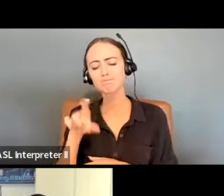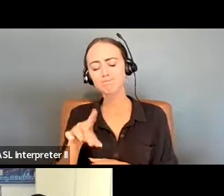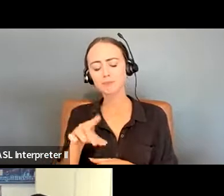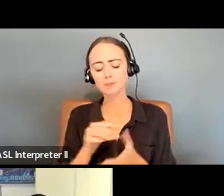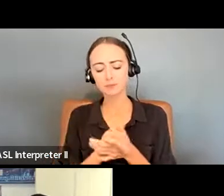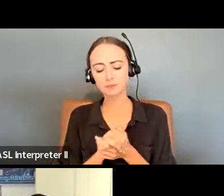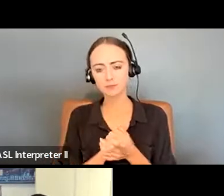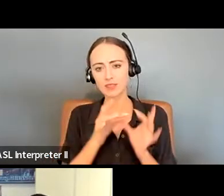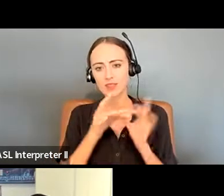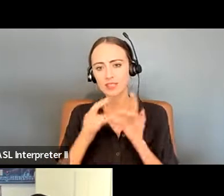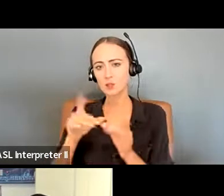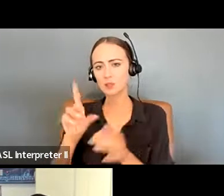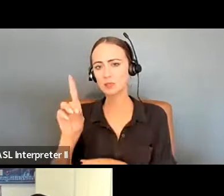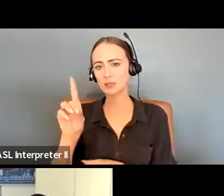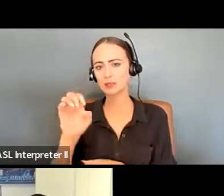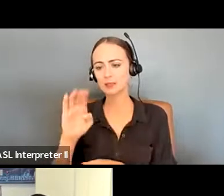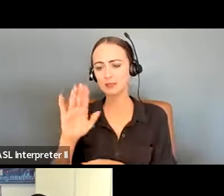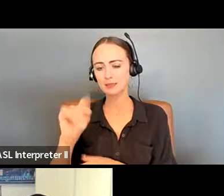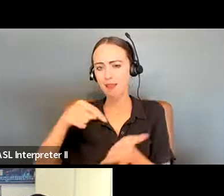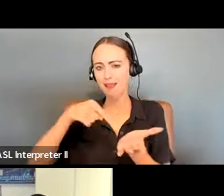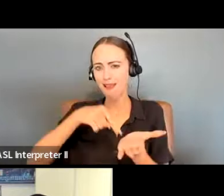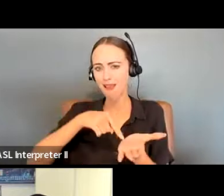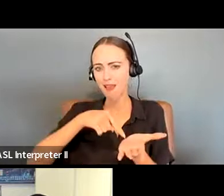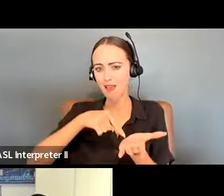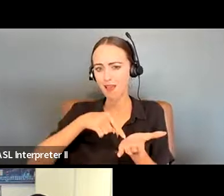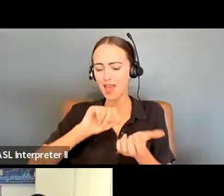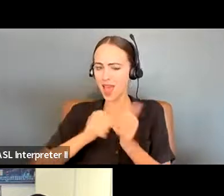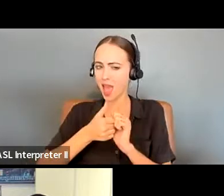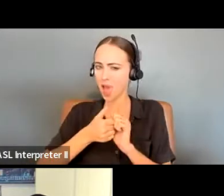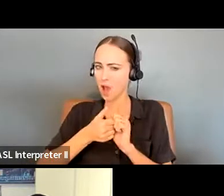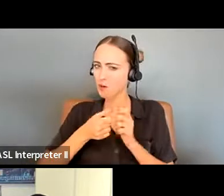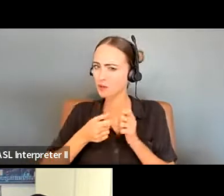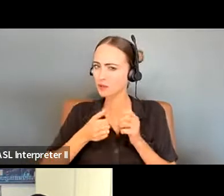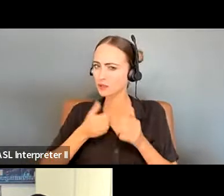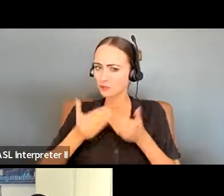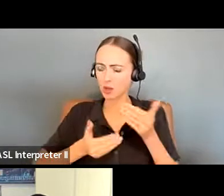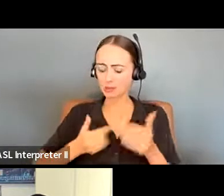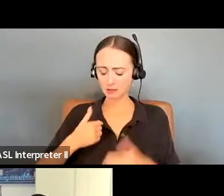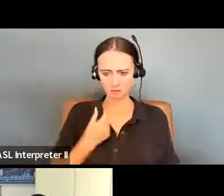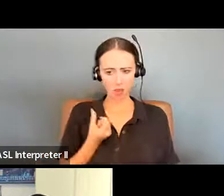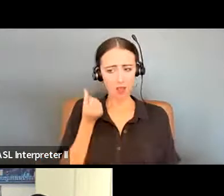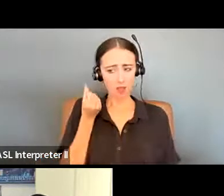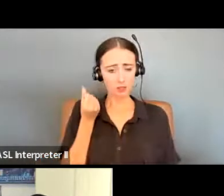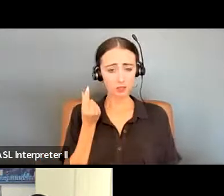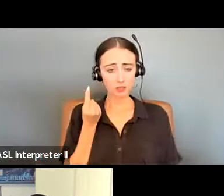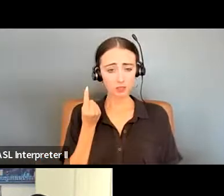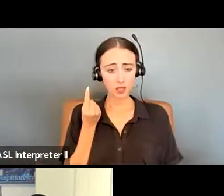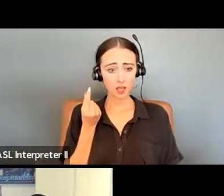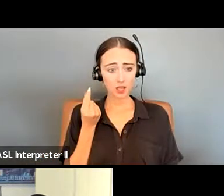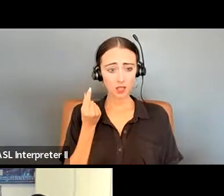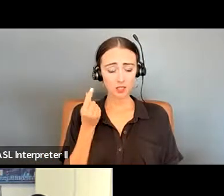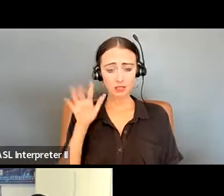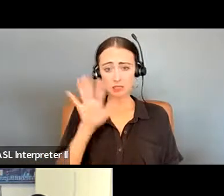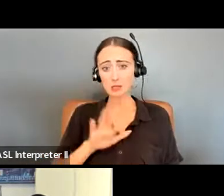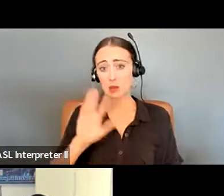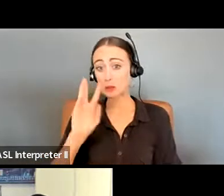about the debt and how the debt is handled. Am I understanding that there's